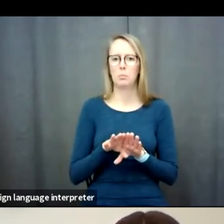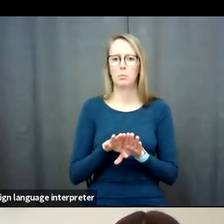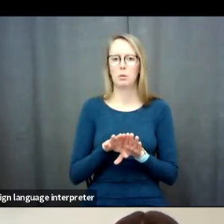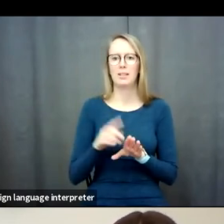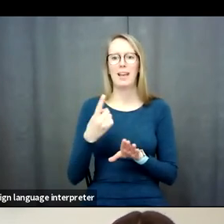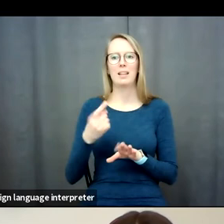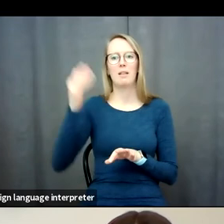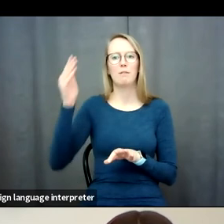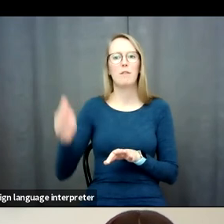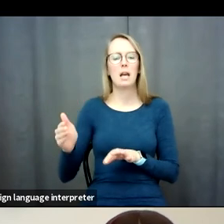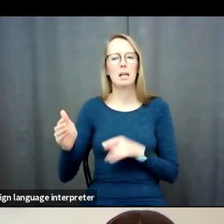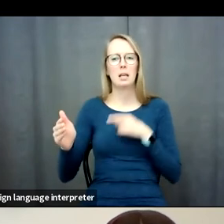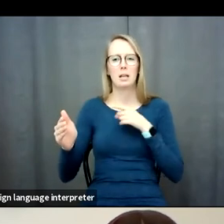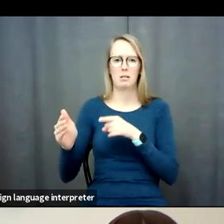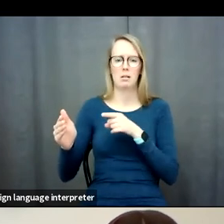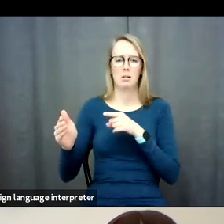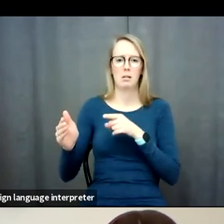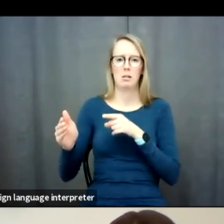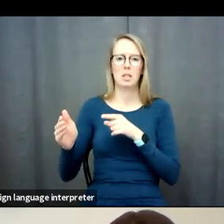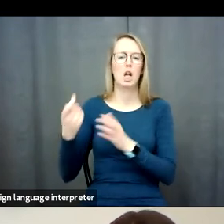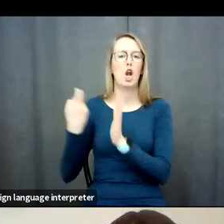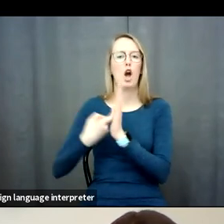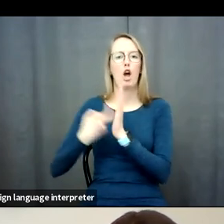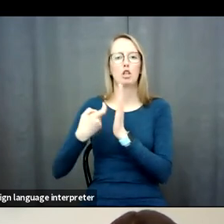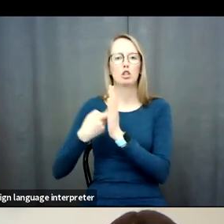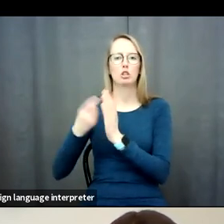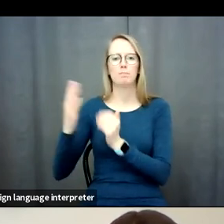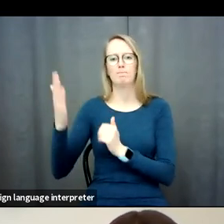wall was a glass wall